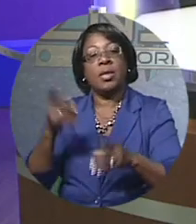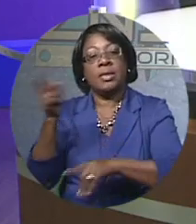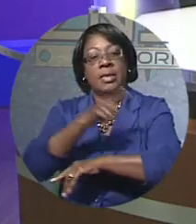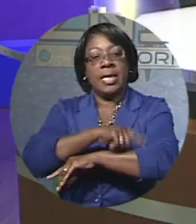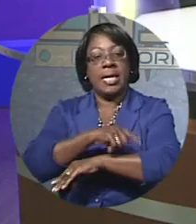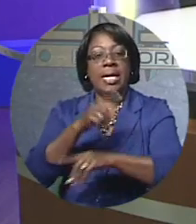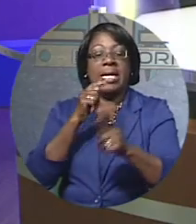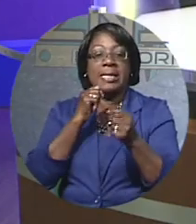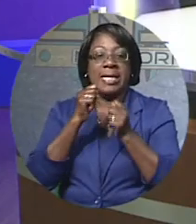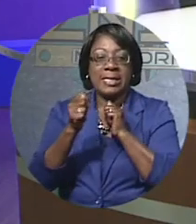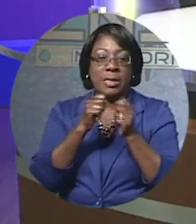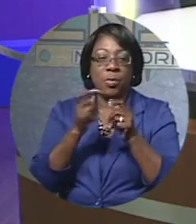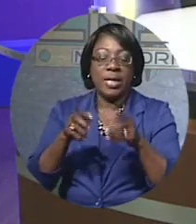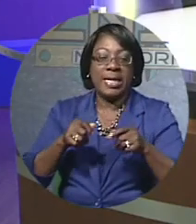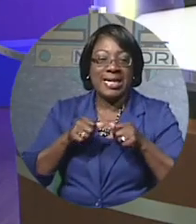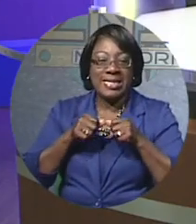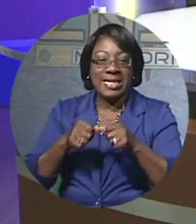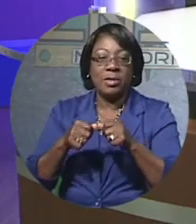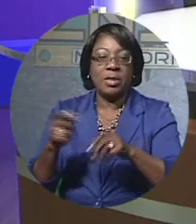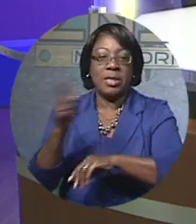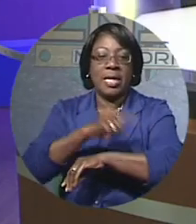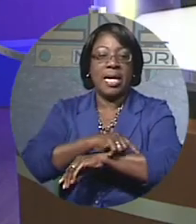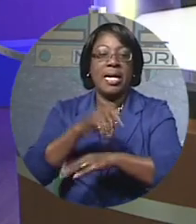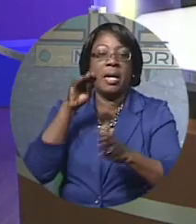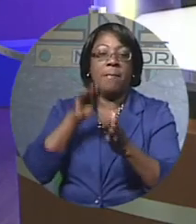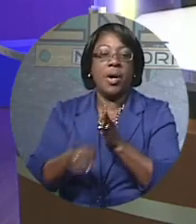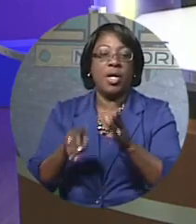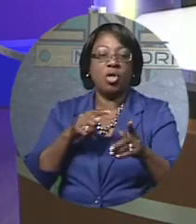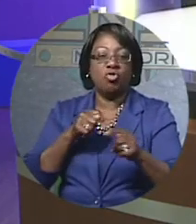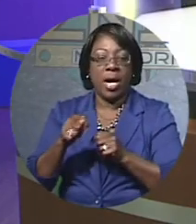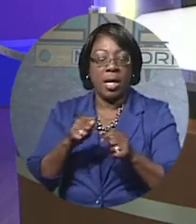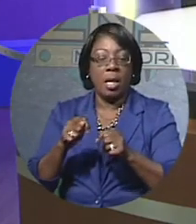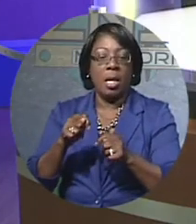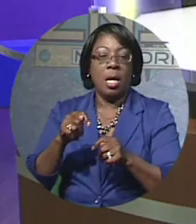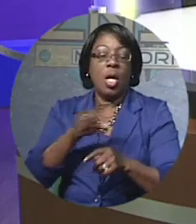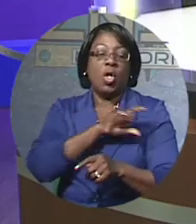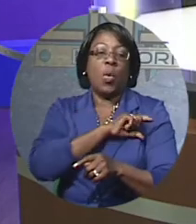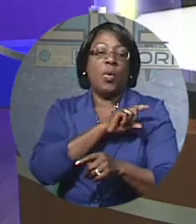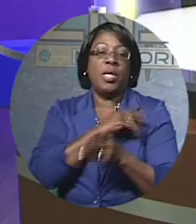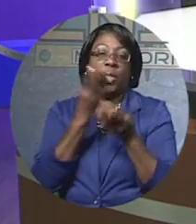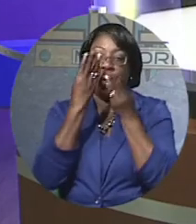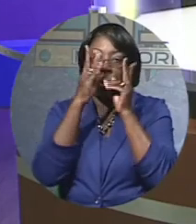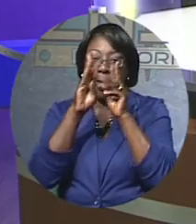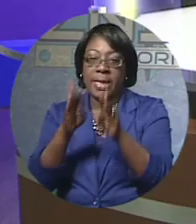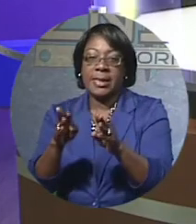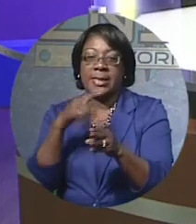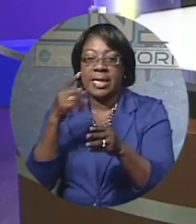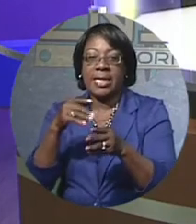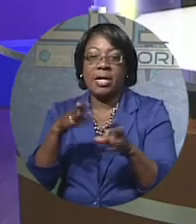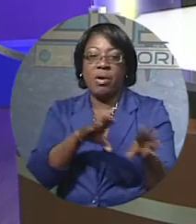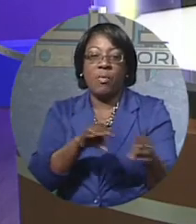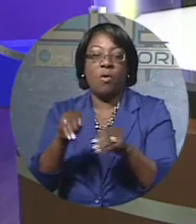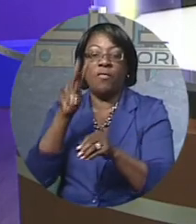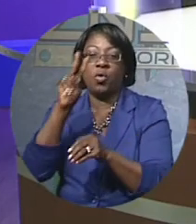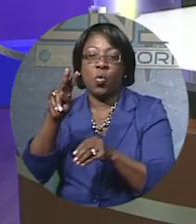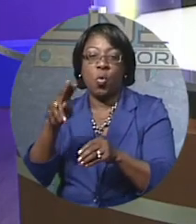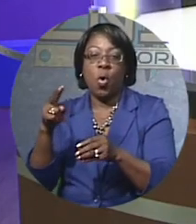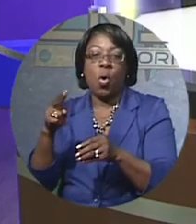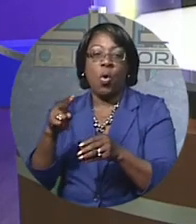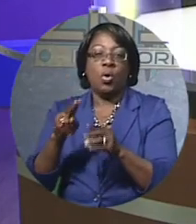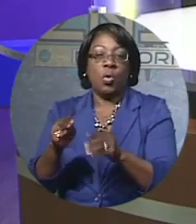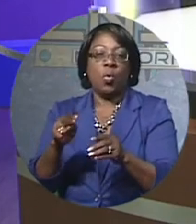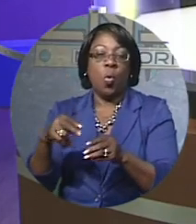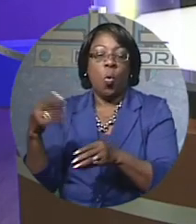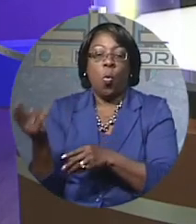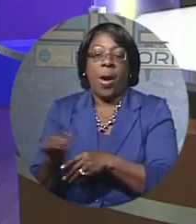testimony continued in a high-profile murder trial. A police witness testified that the accused removed two alleged weapons from the graphic